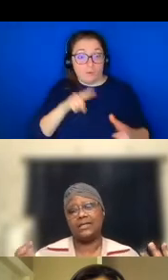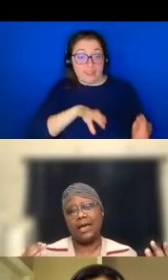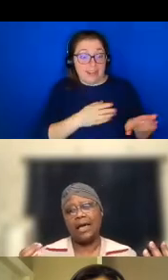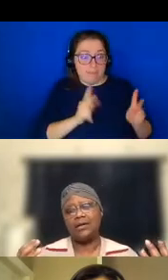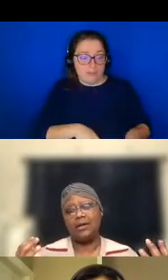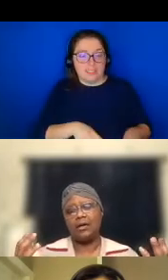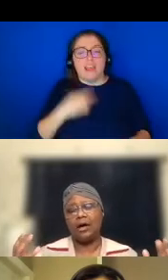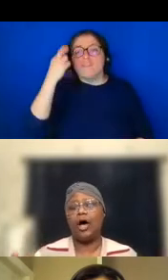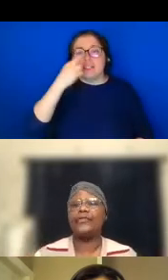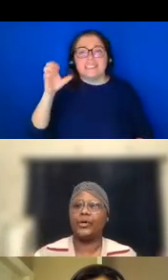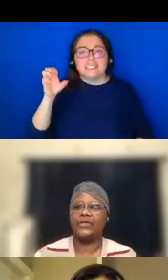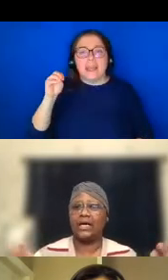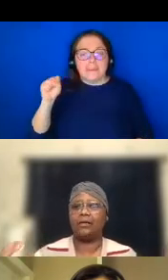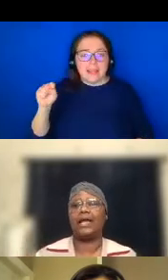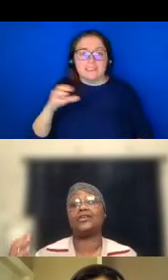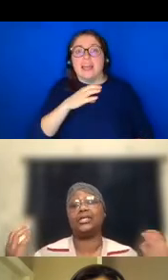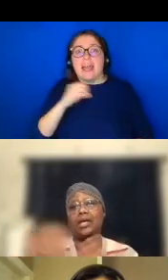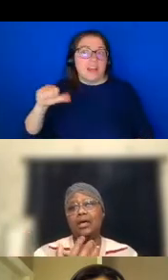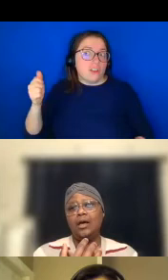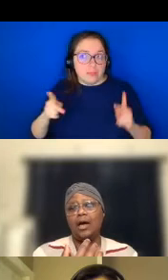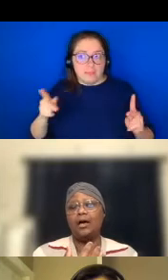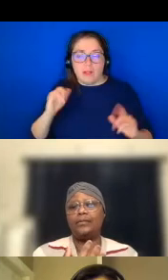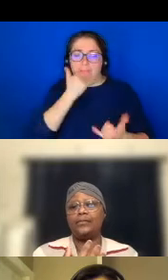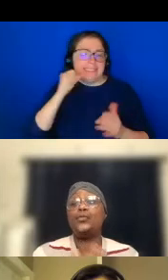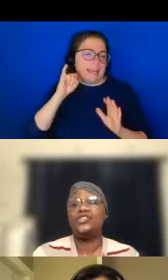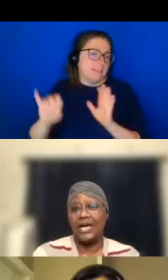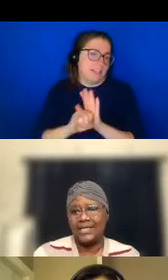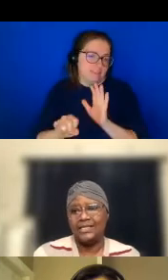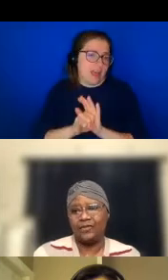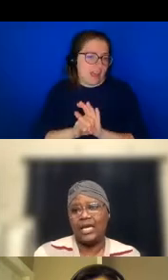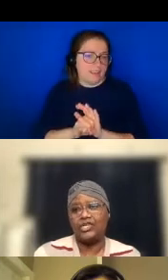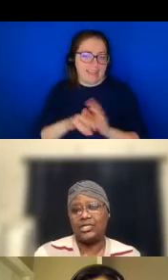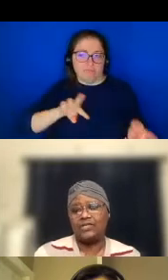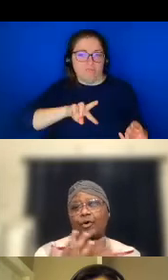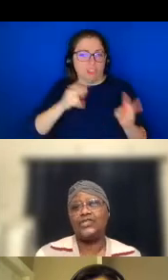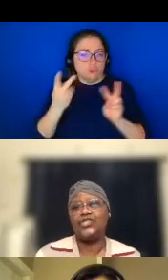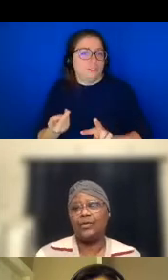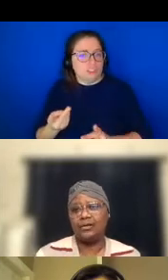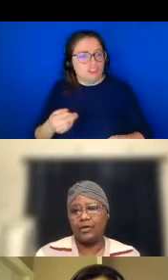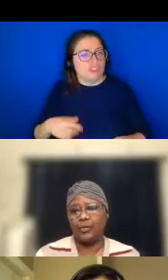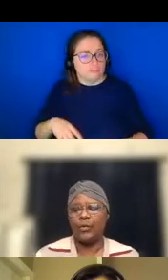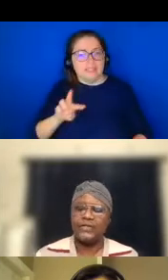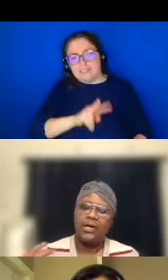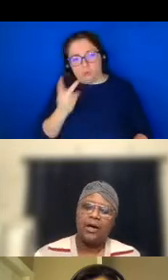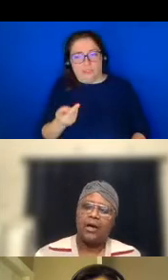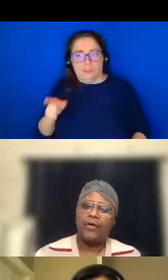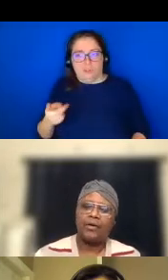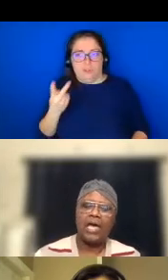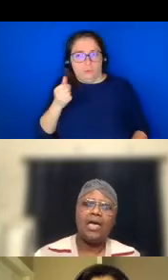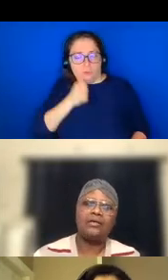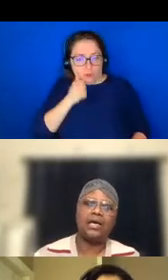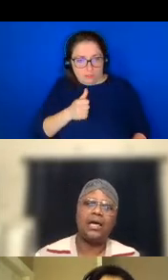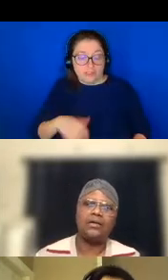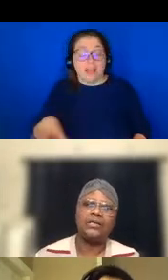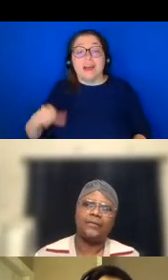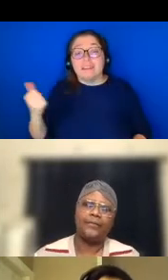EMS and other personnel had actually switched identifications for these two individuals. Another